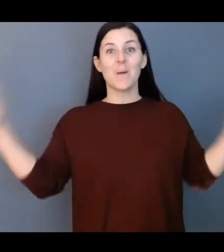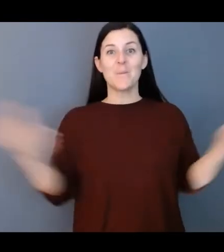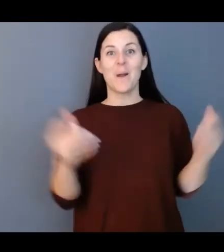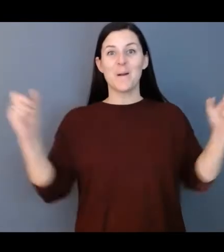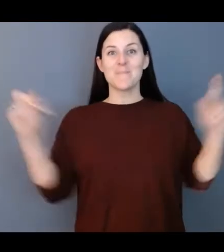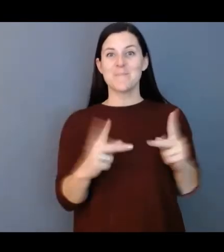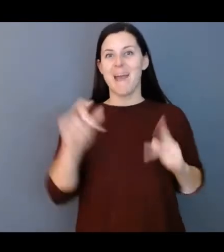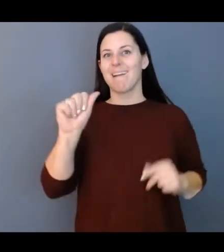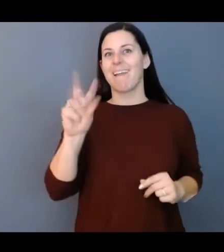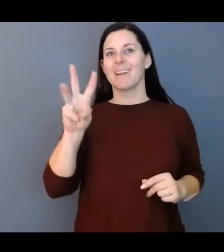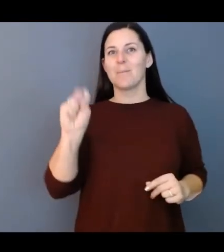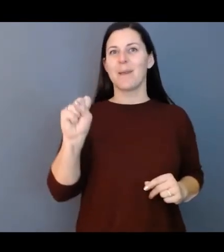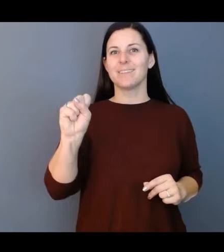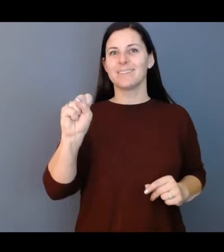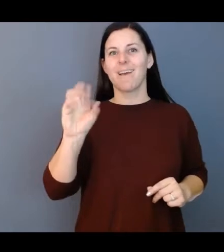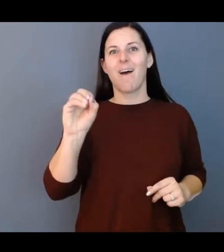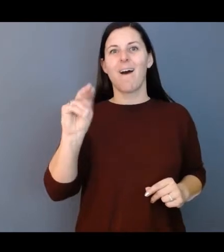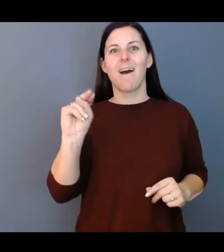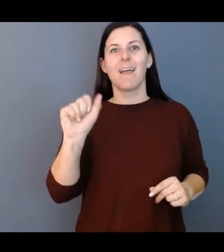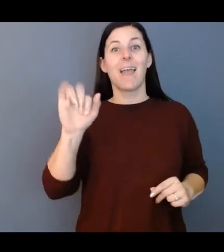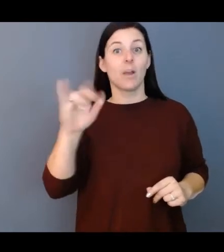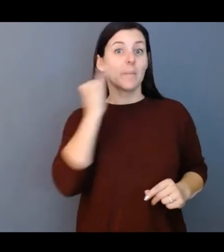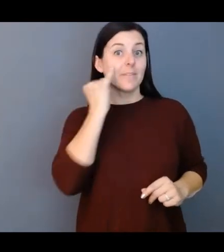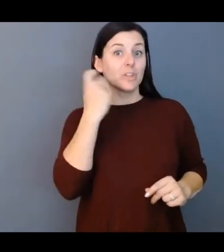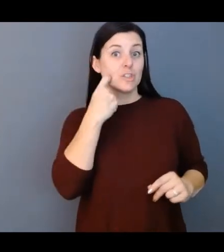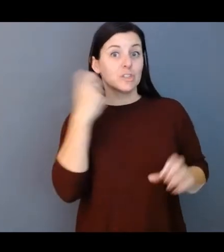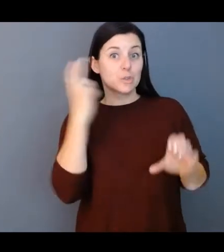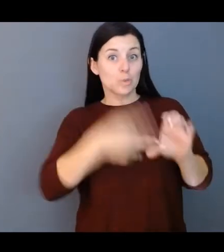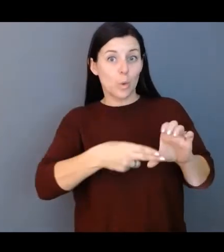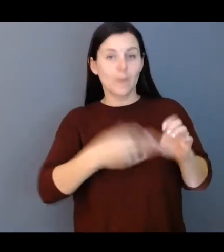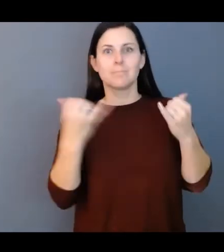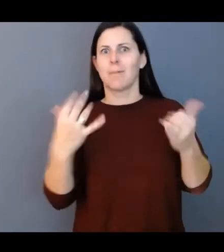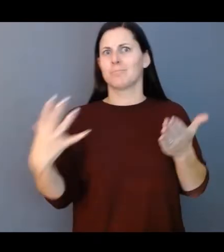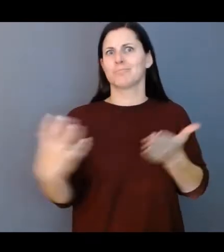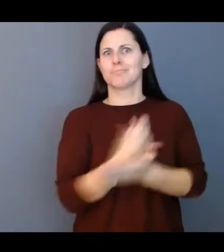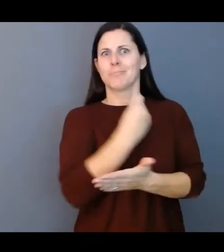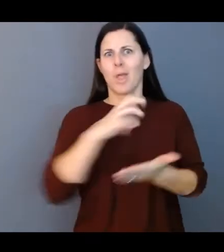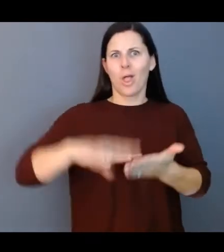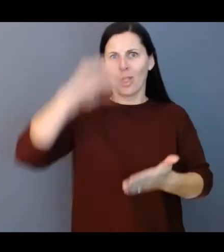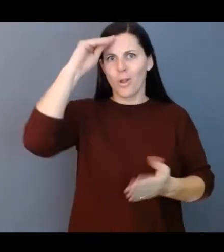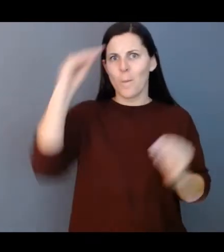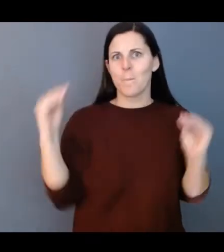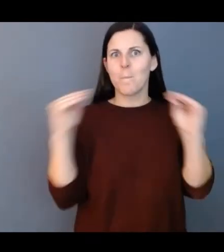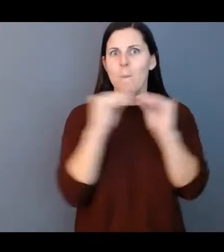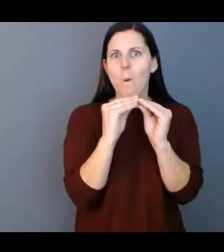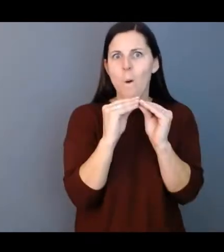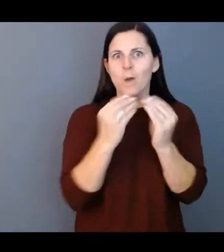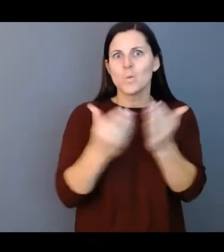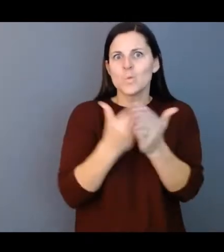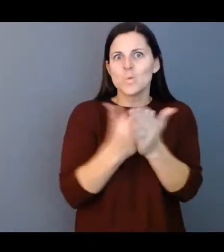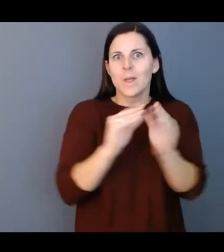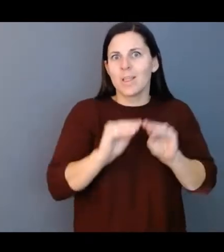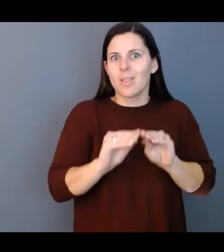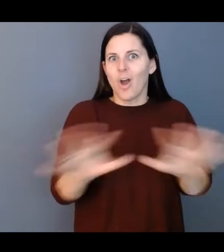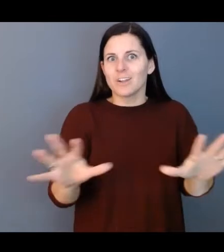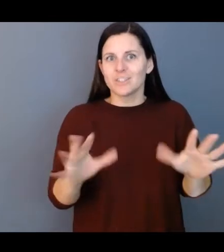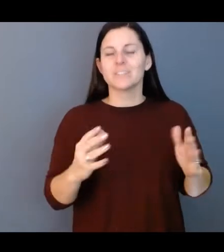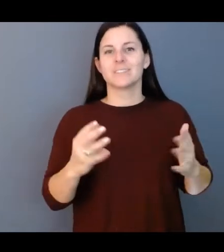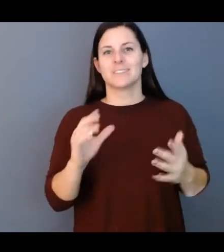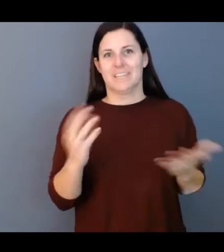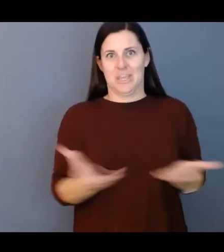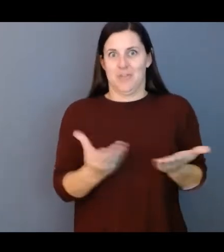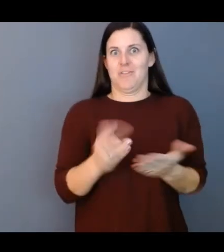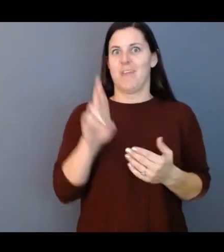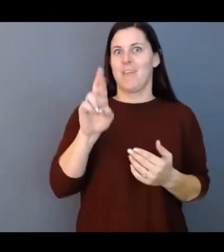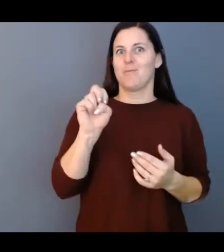Hey everybody, welcome back to AWS On Air. If you're just tuning in, this is your opportunity to learn more about some of the launches here